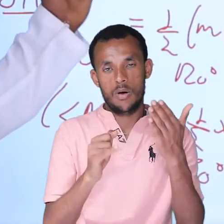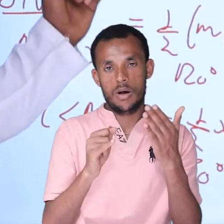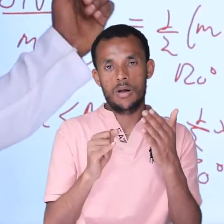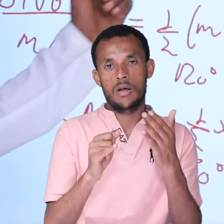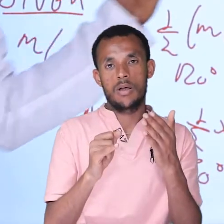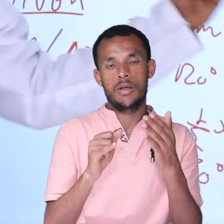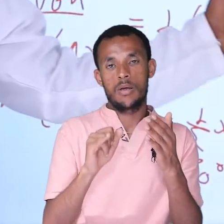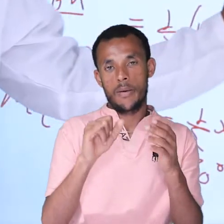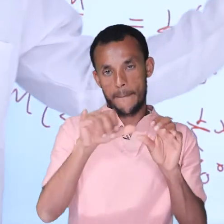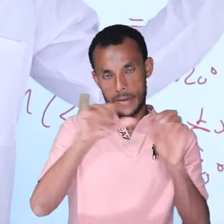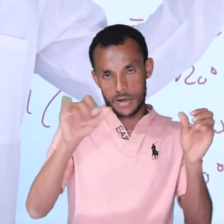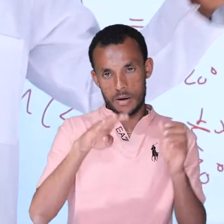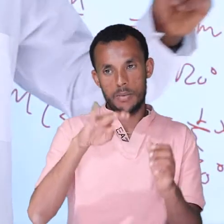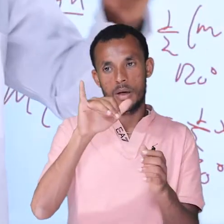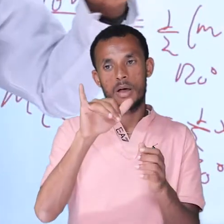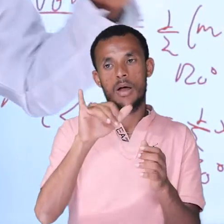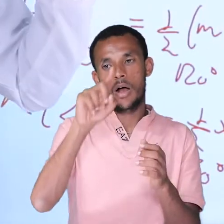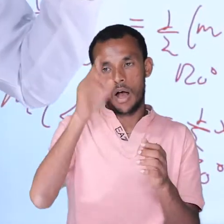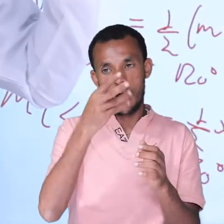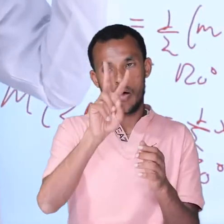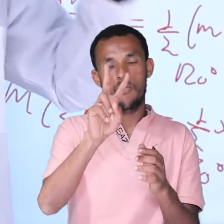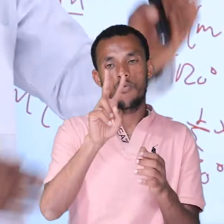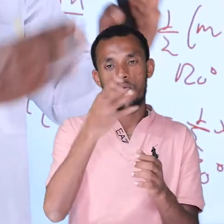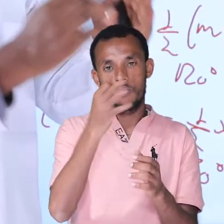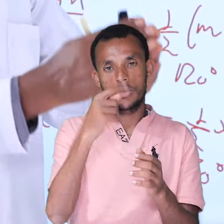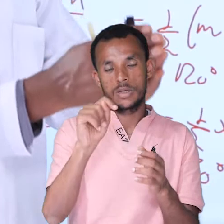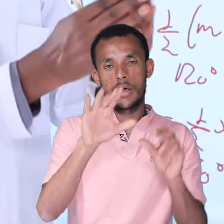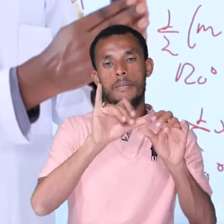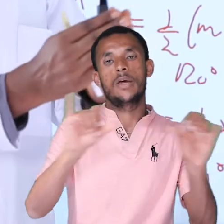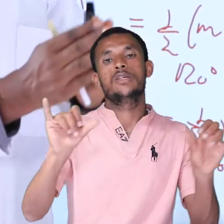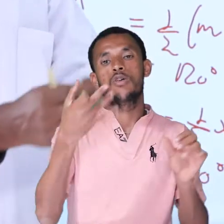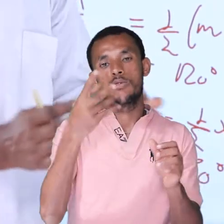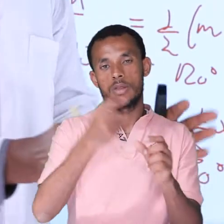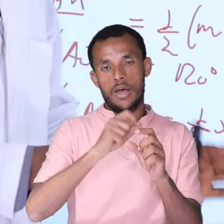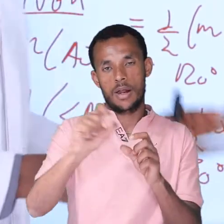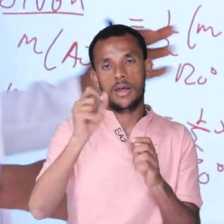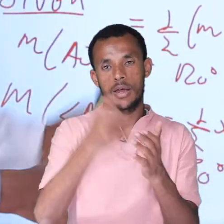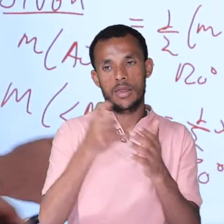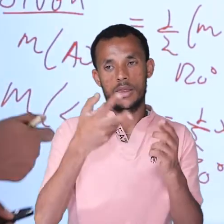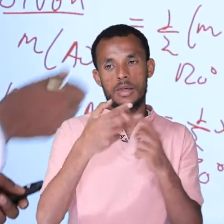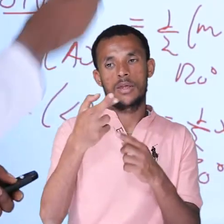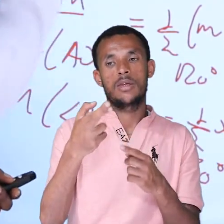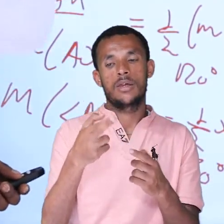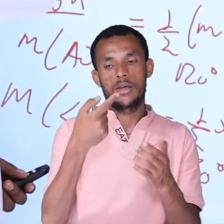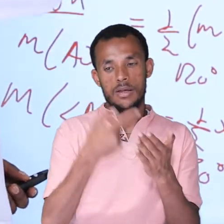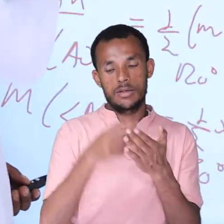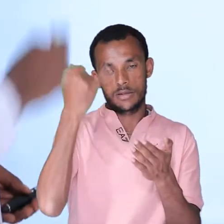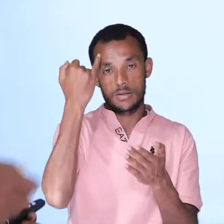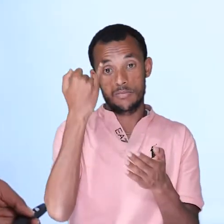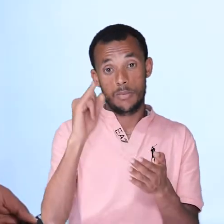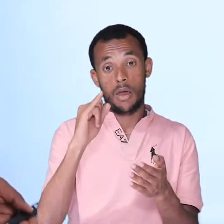tangency measured by half of the measure of the arc it intercepts mean this